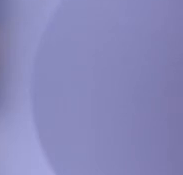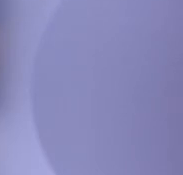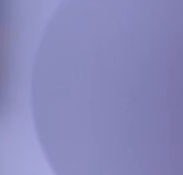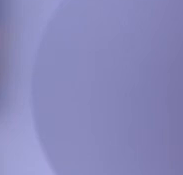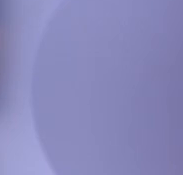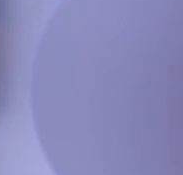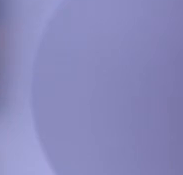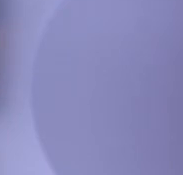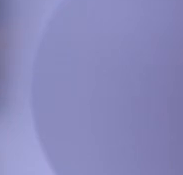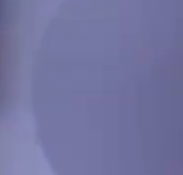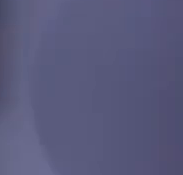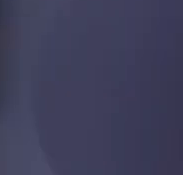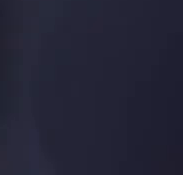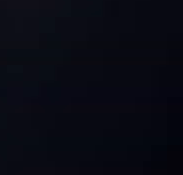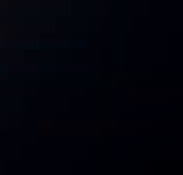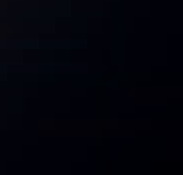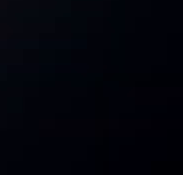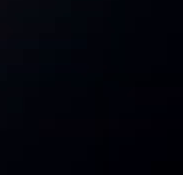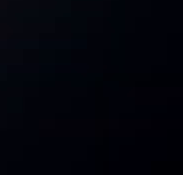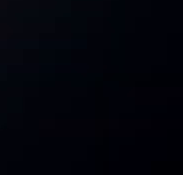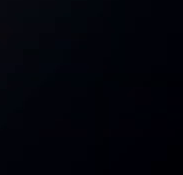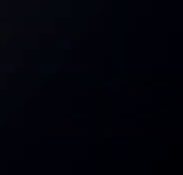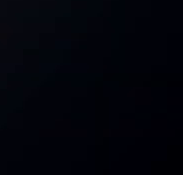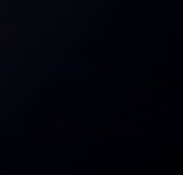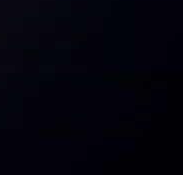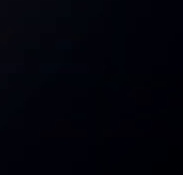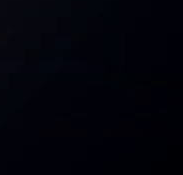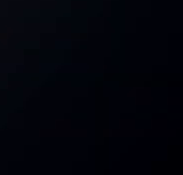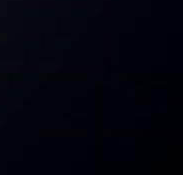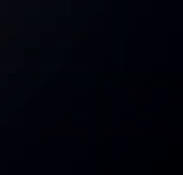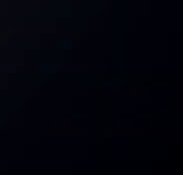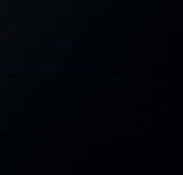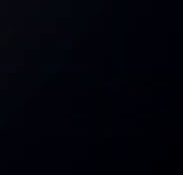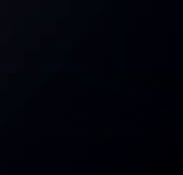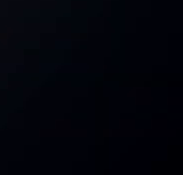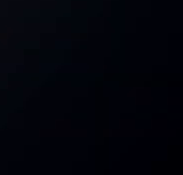and non-binary residents. We'll have much more on CBSN New York beginning at 5 o'clock.